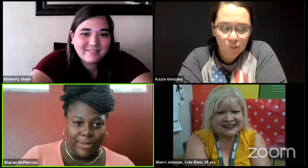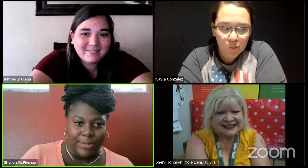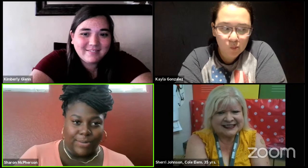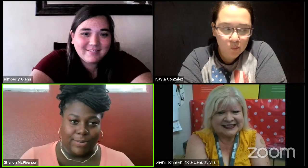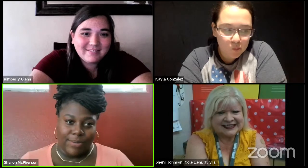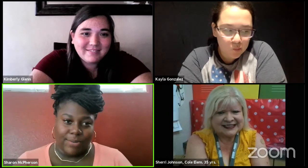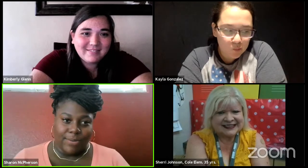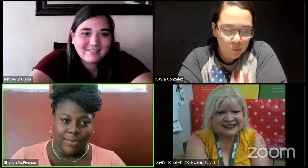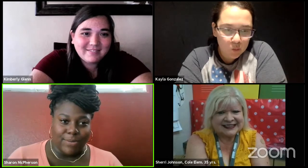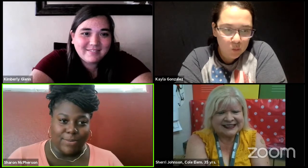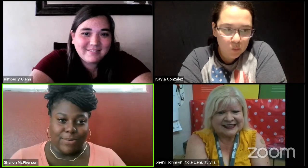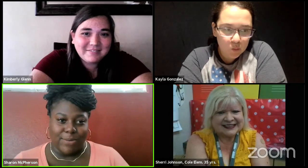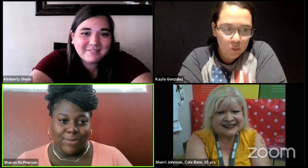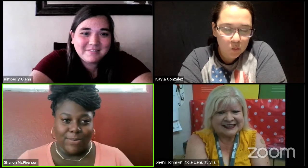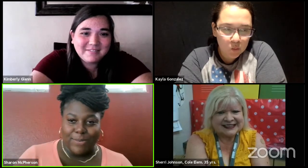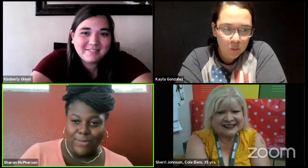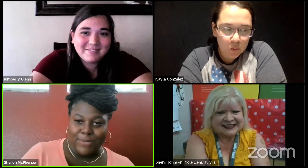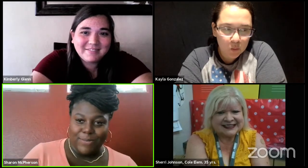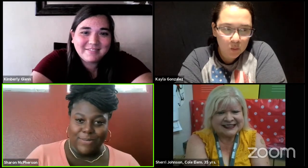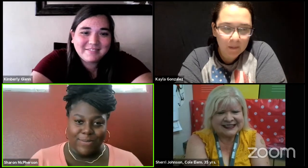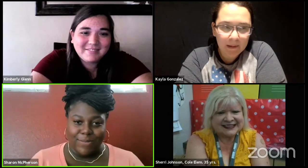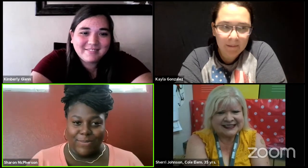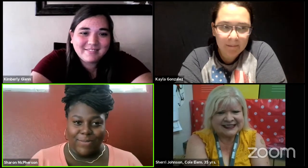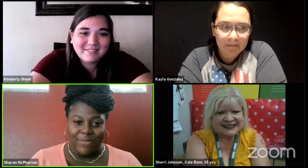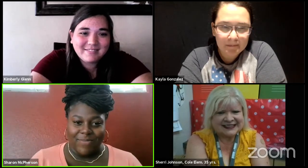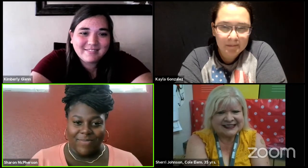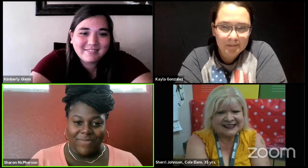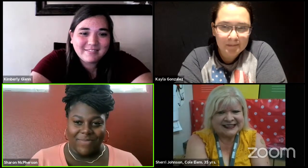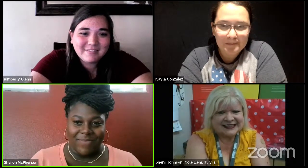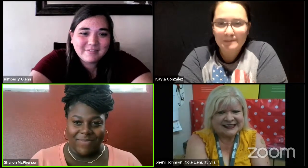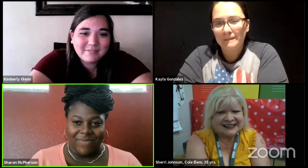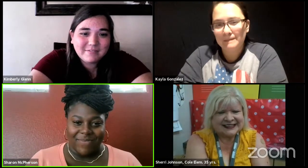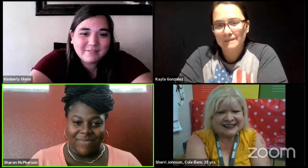Do, do, do, do, do, do, do.